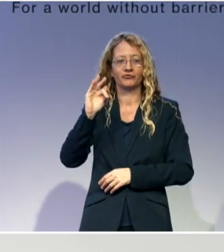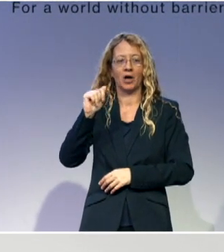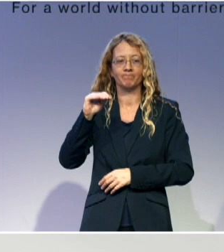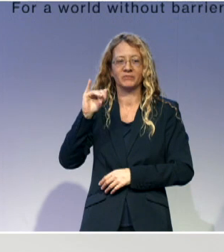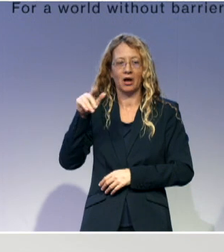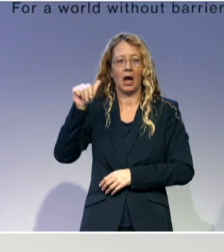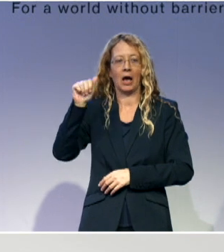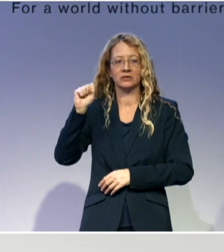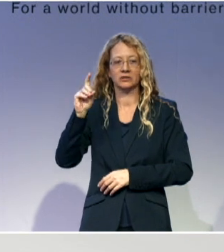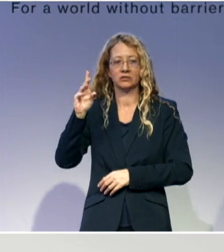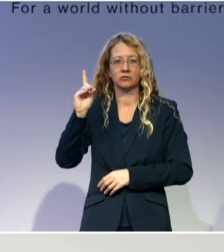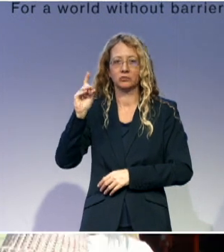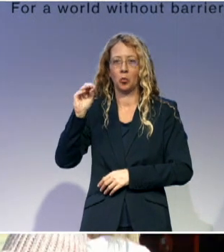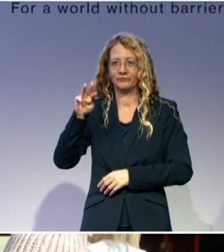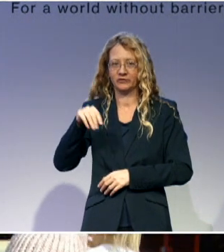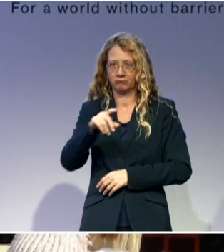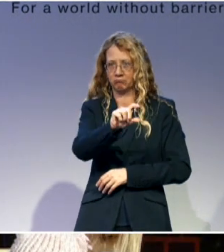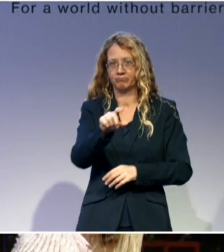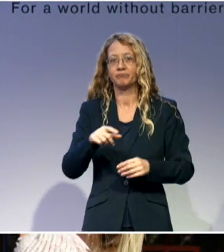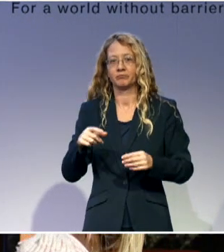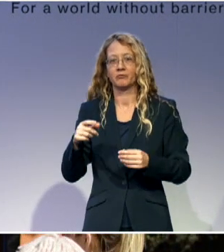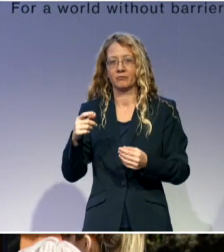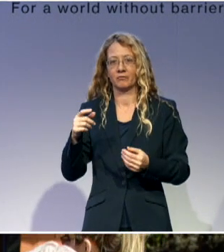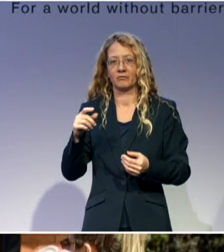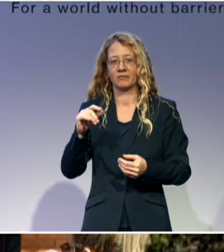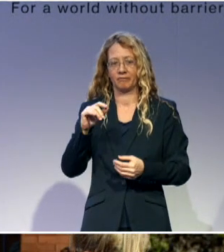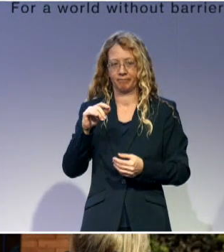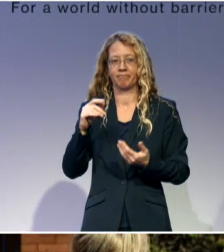AIIS from Colombia, Zero Project